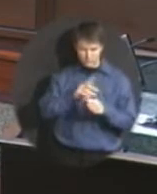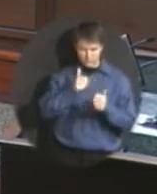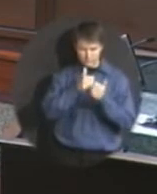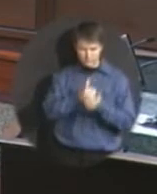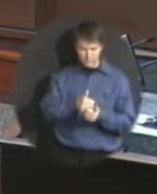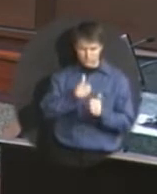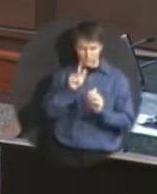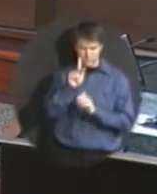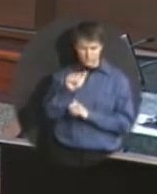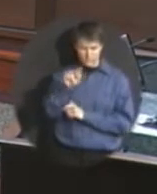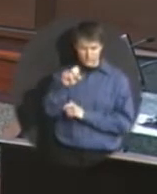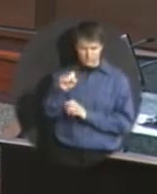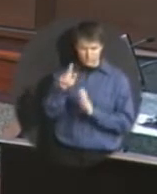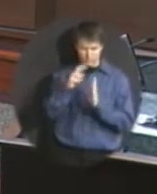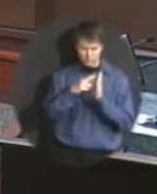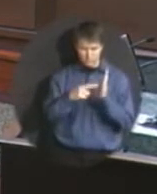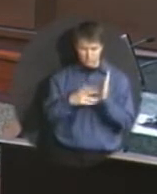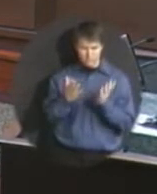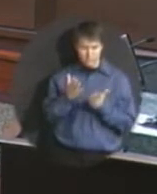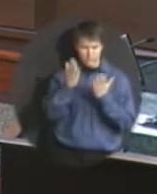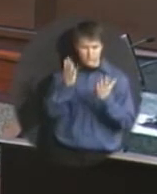presented. Second.